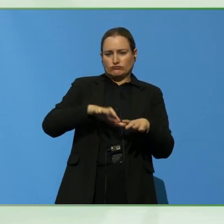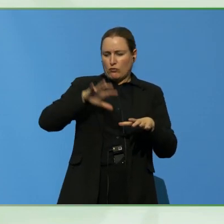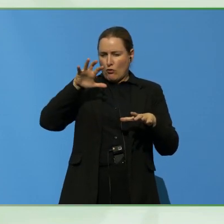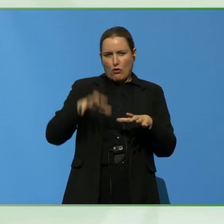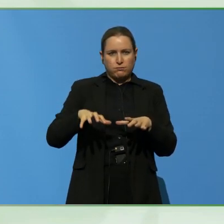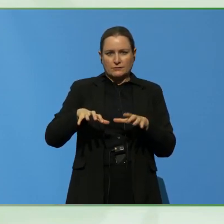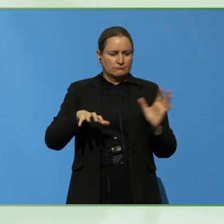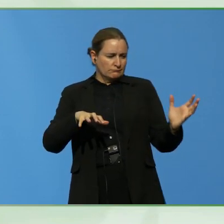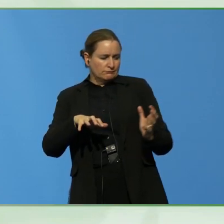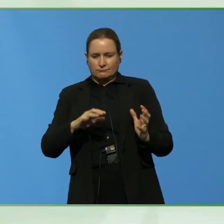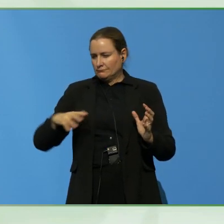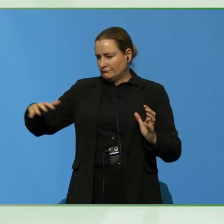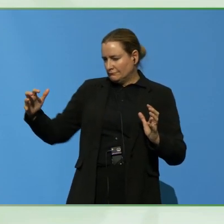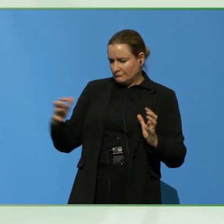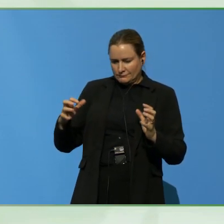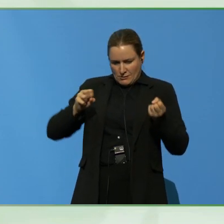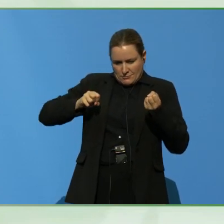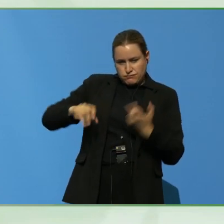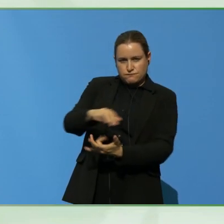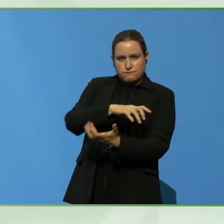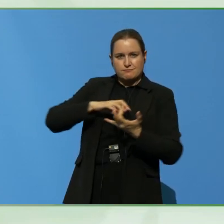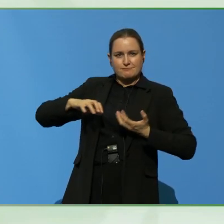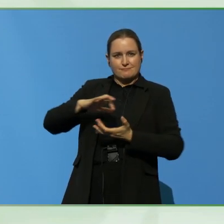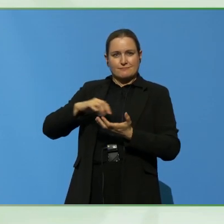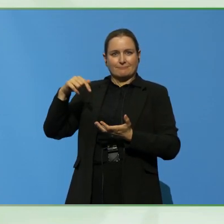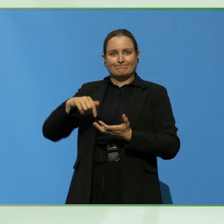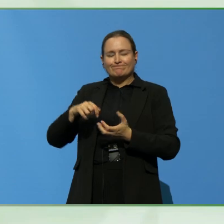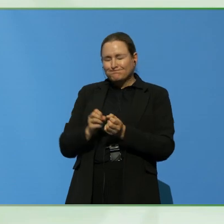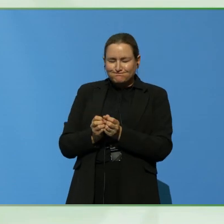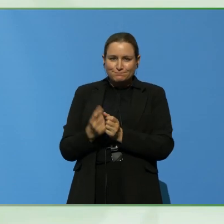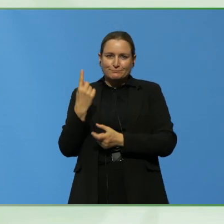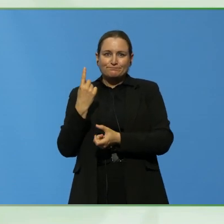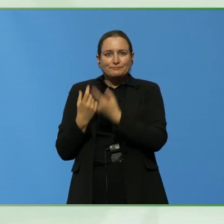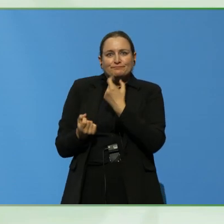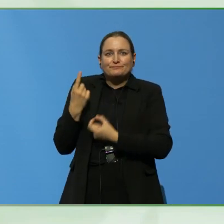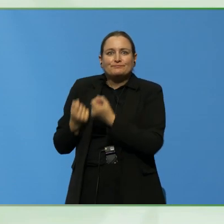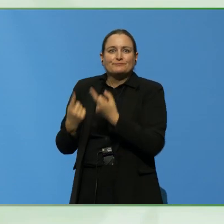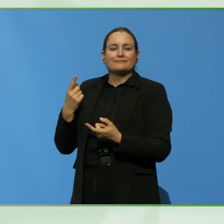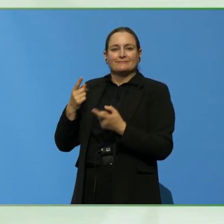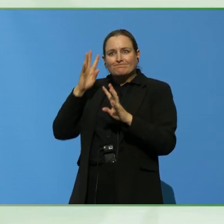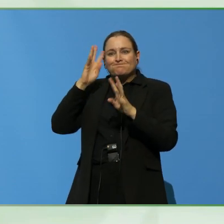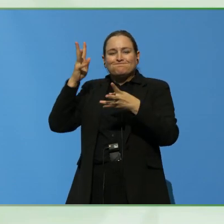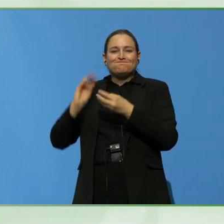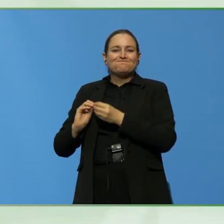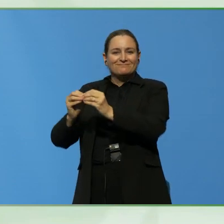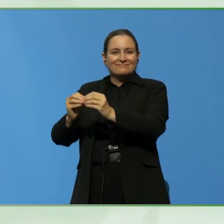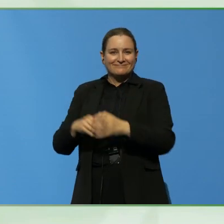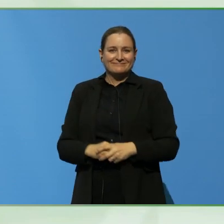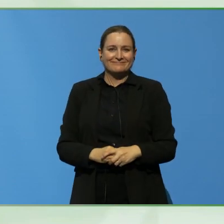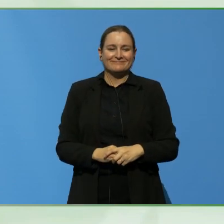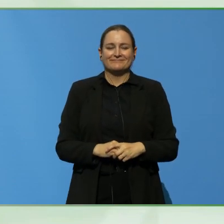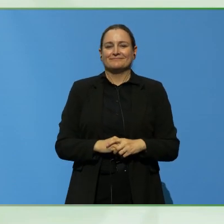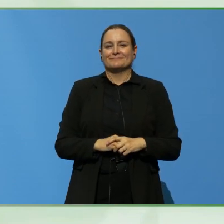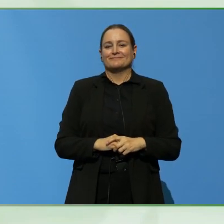and to make society more inclusive. And alors, concretely, what do